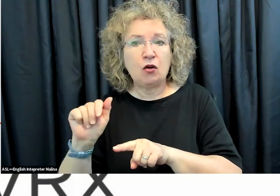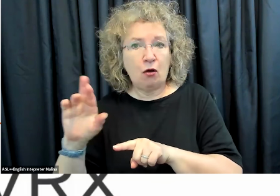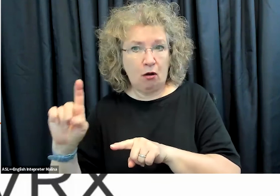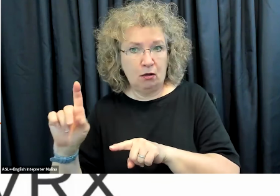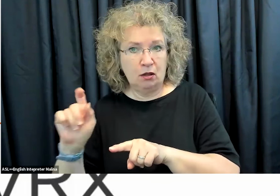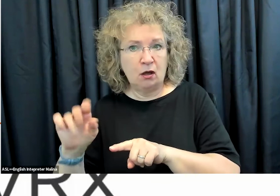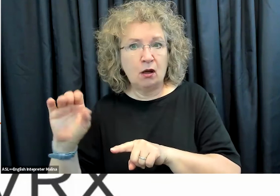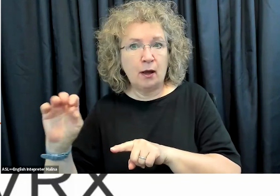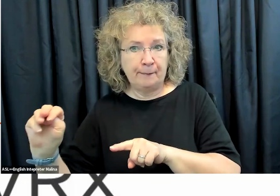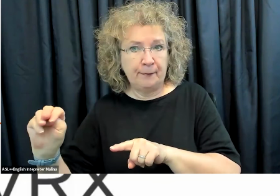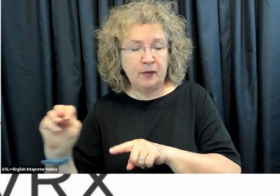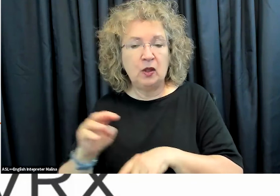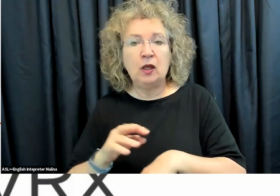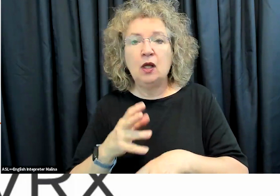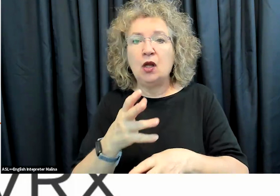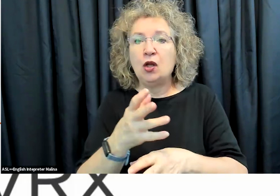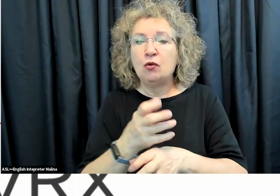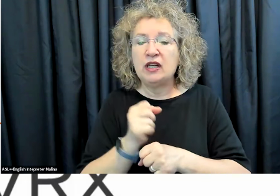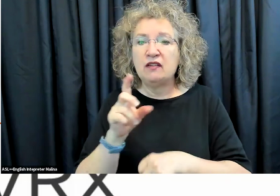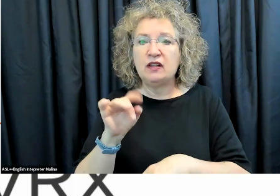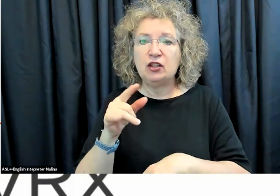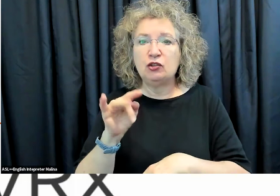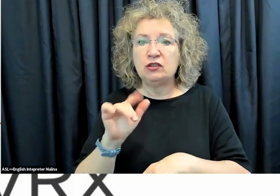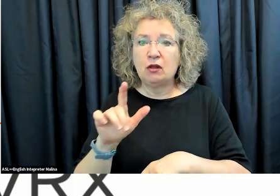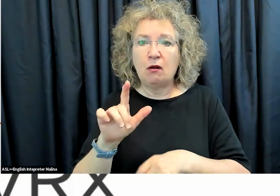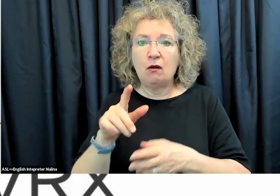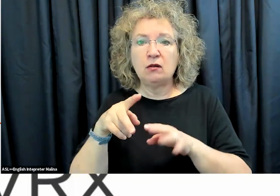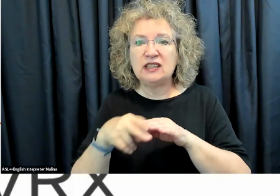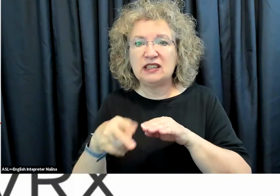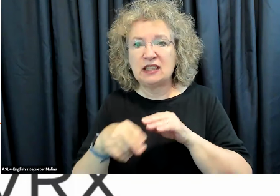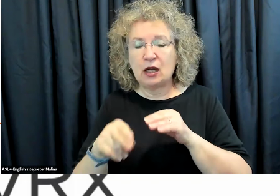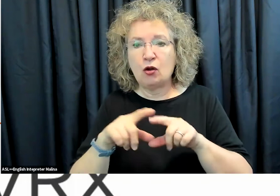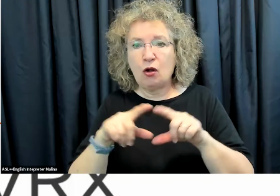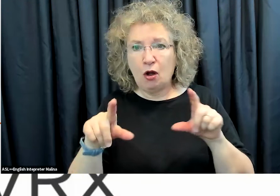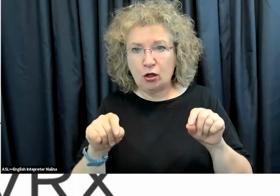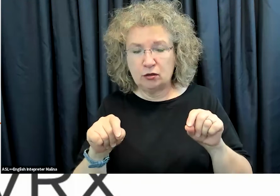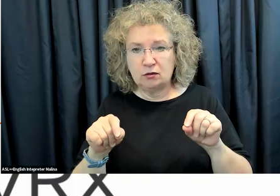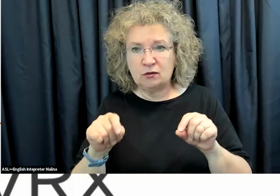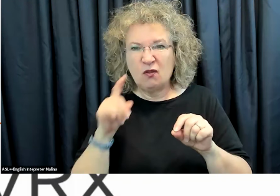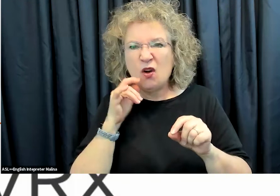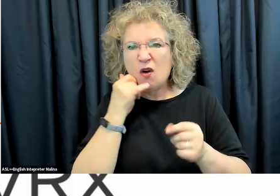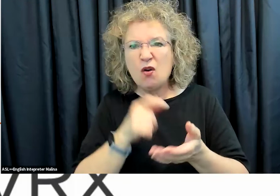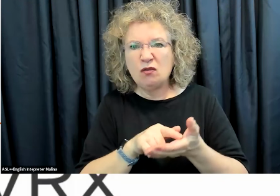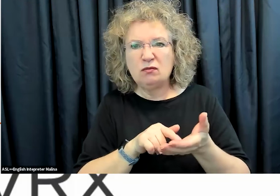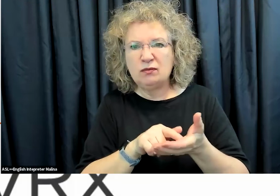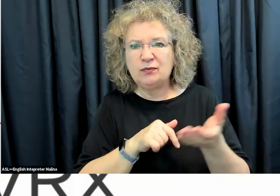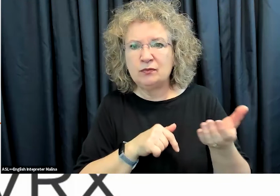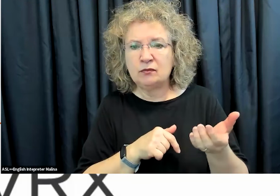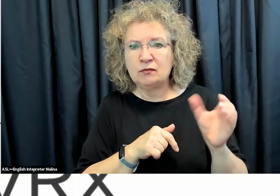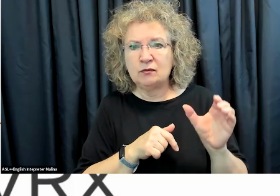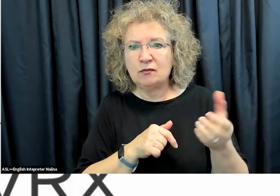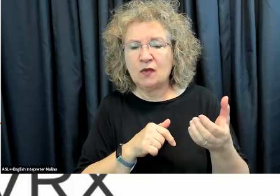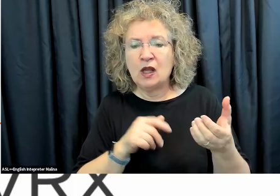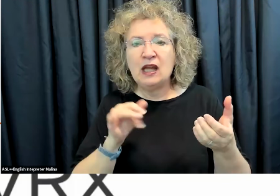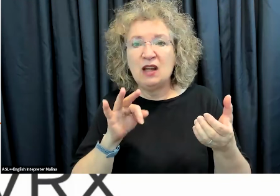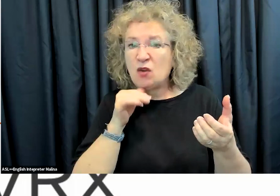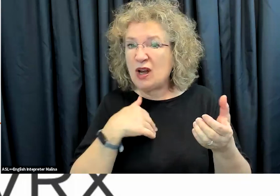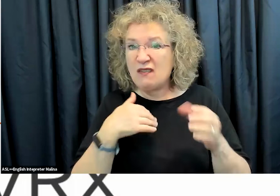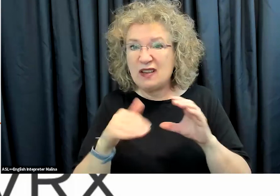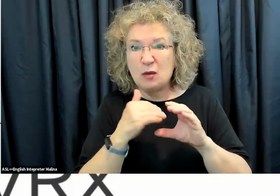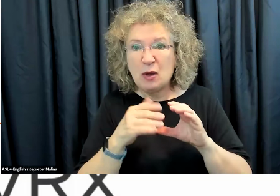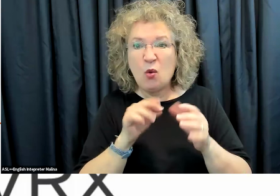ArrayRxCard.com and receive a digital discount card. If you don't have an email address or internet access, you can call